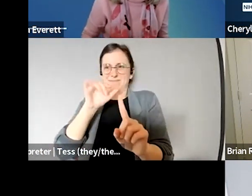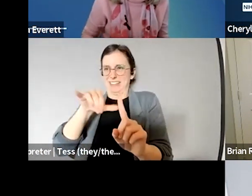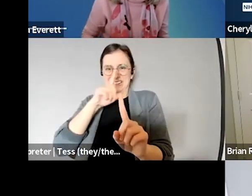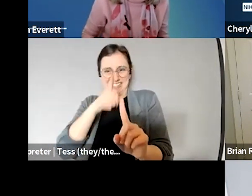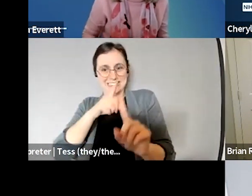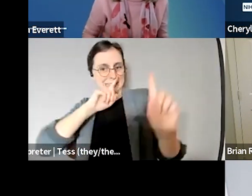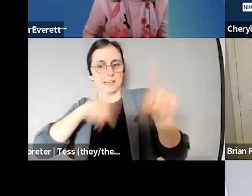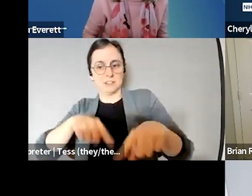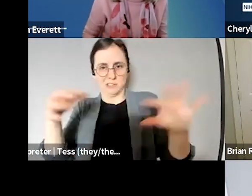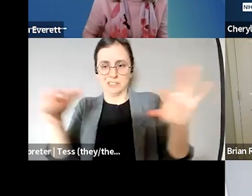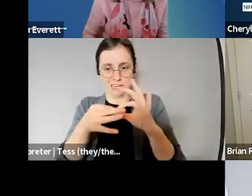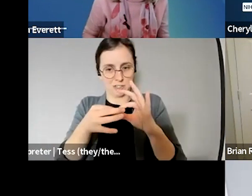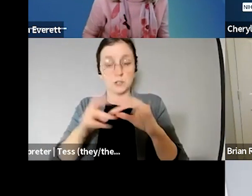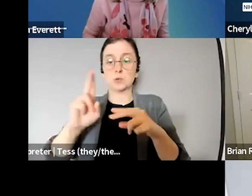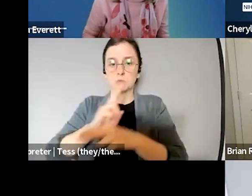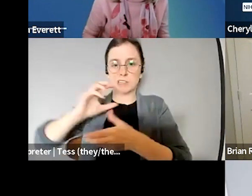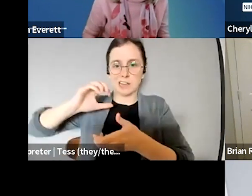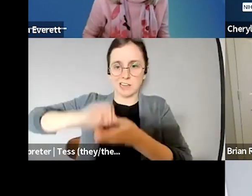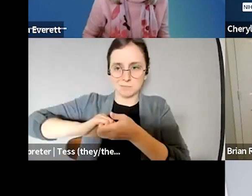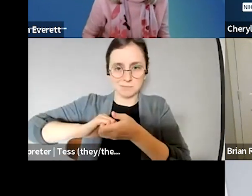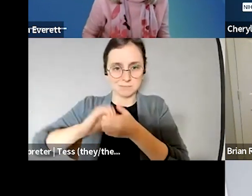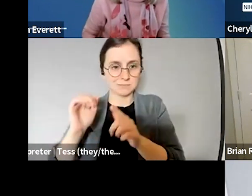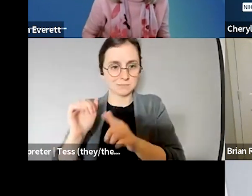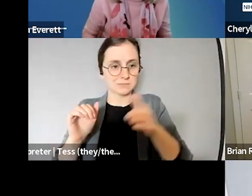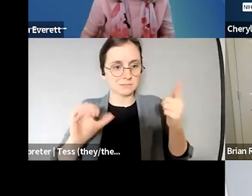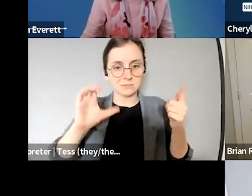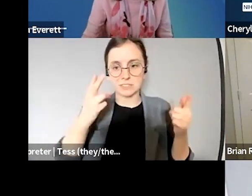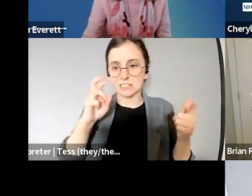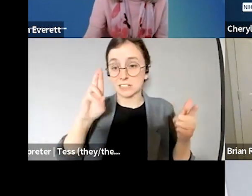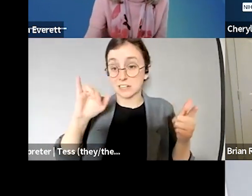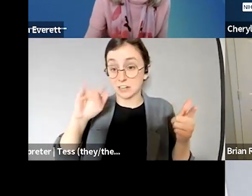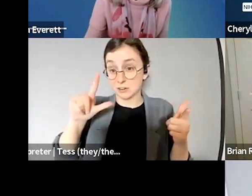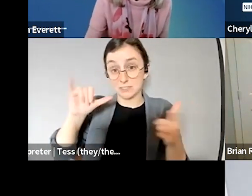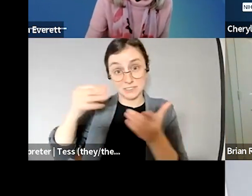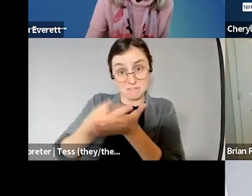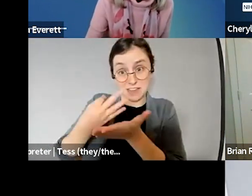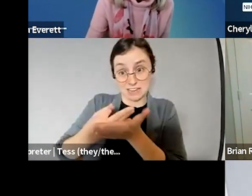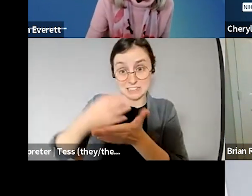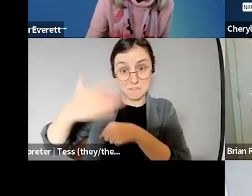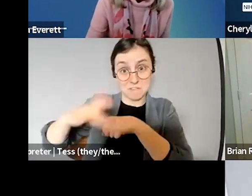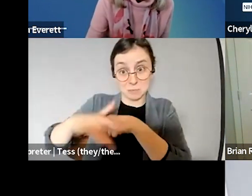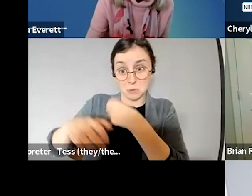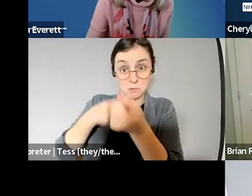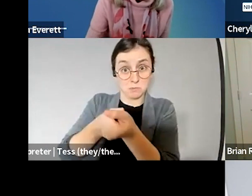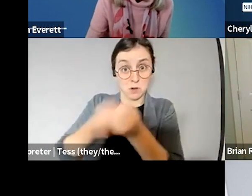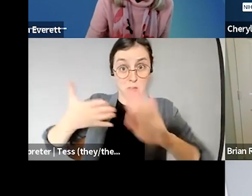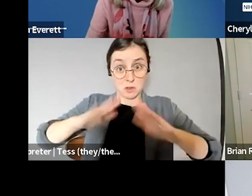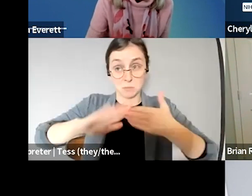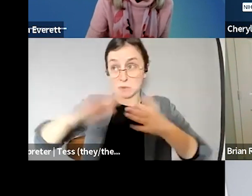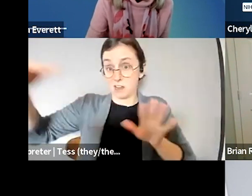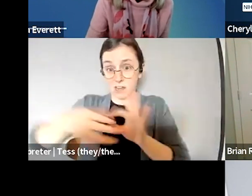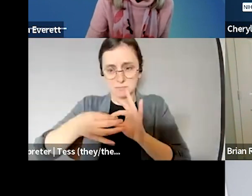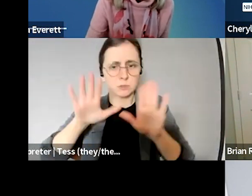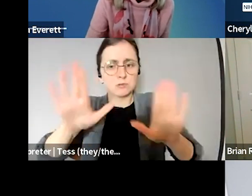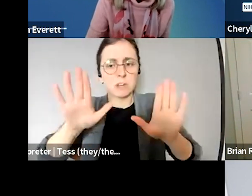collaboration. Is there financing or infrastructure to help communities do that? Because I hear what you're saying. I mean, it's great that